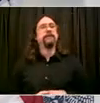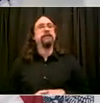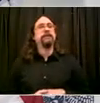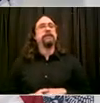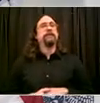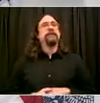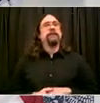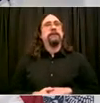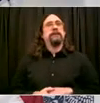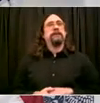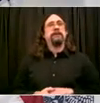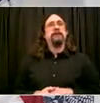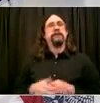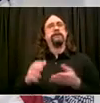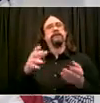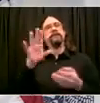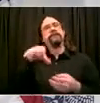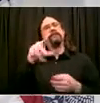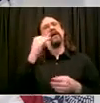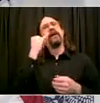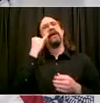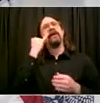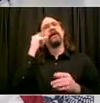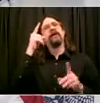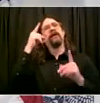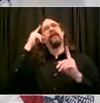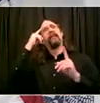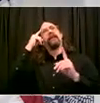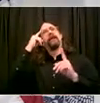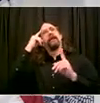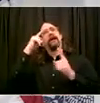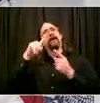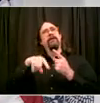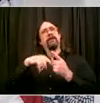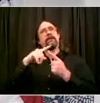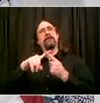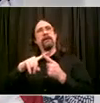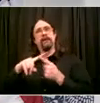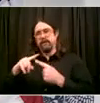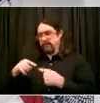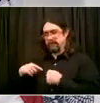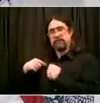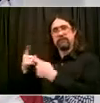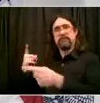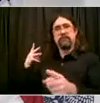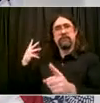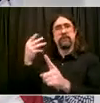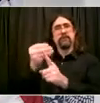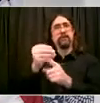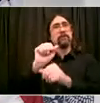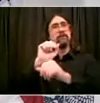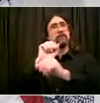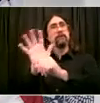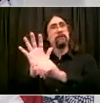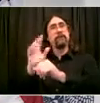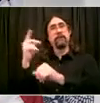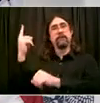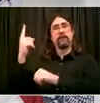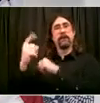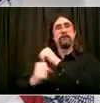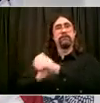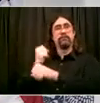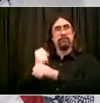companies, to get them all ready to produce whatever vaccine proved effective. And you remember the day that we got the information that